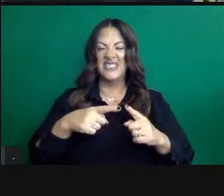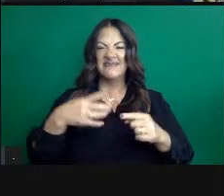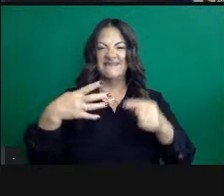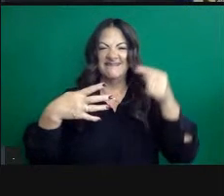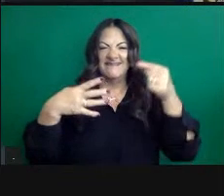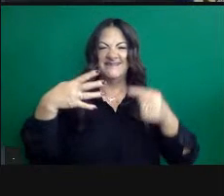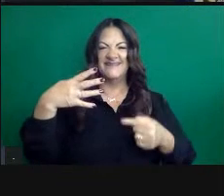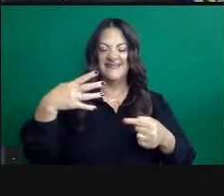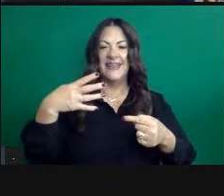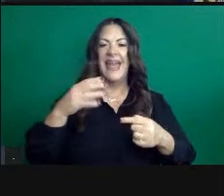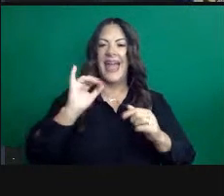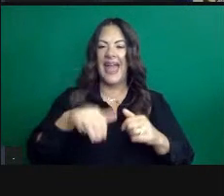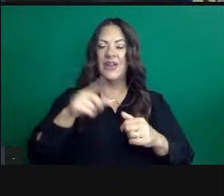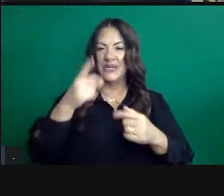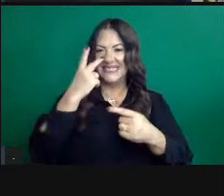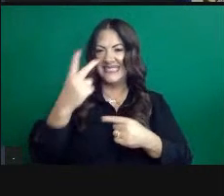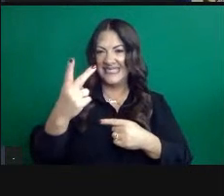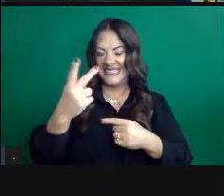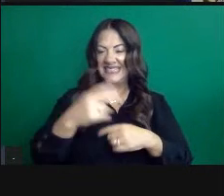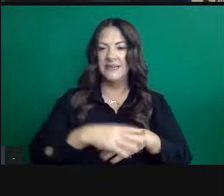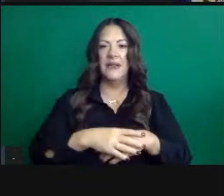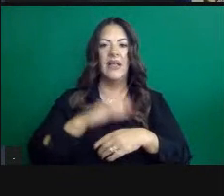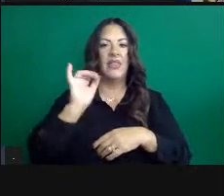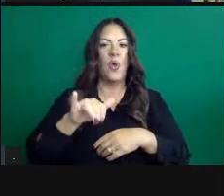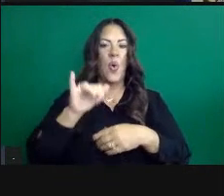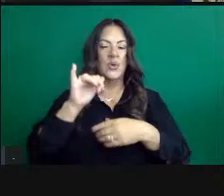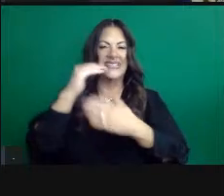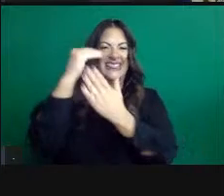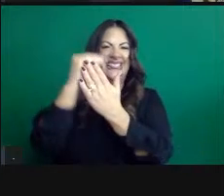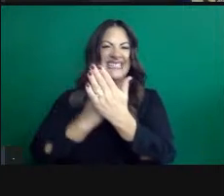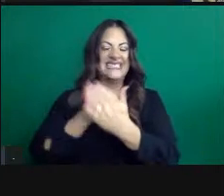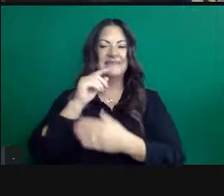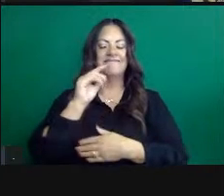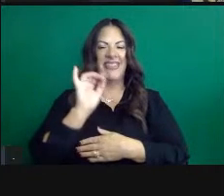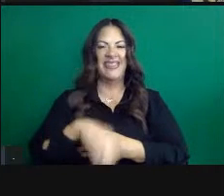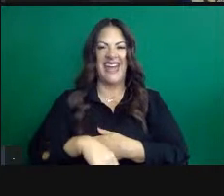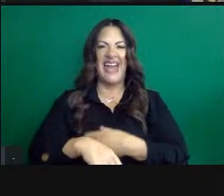have been, are here on your screen. All of the phone numbers that are